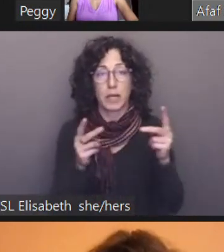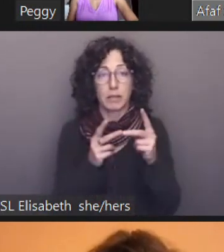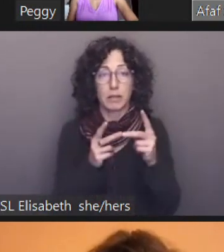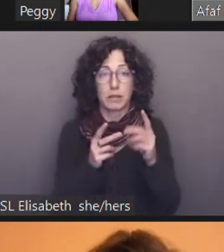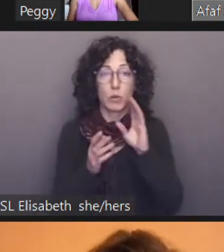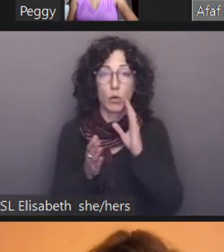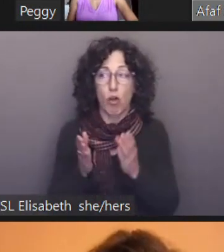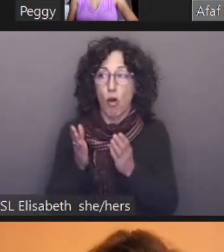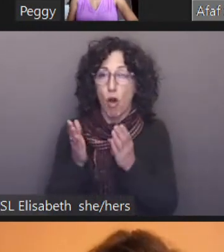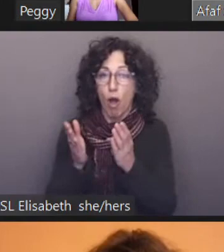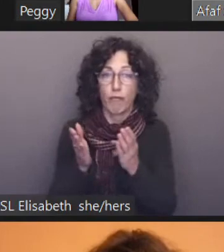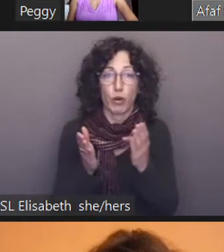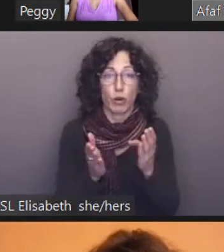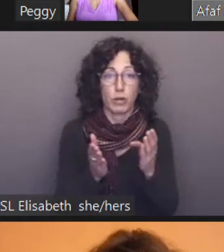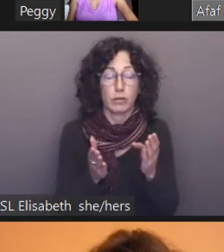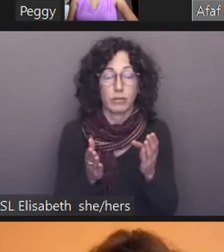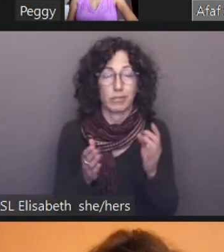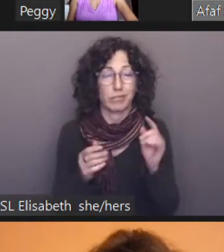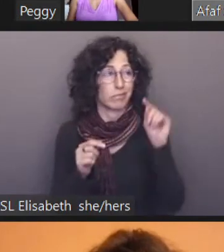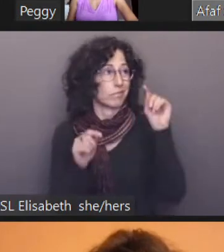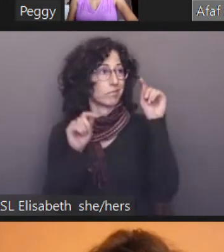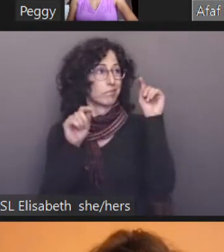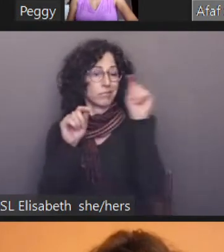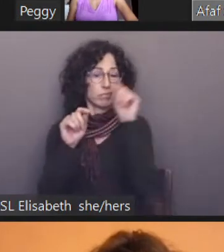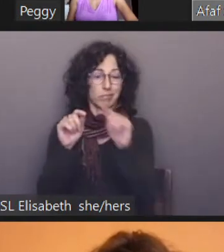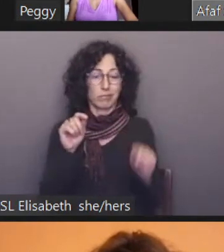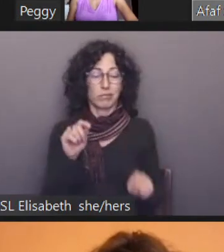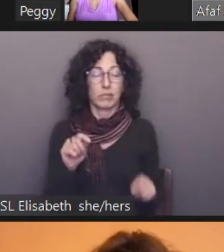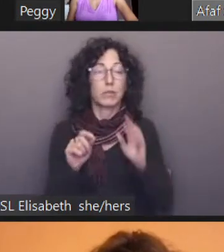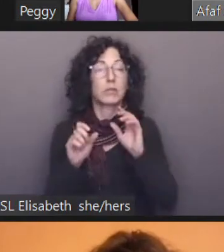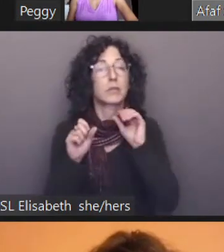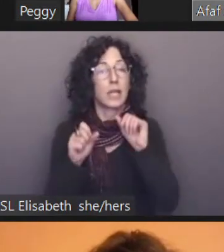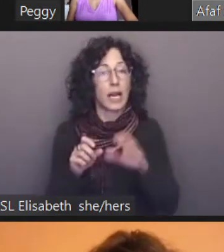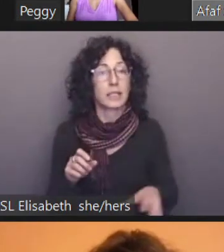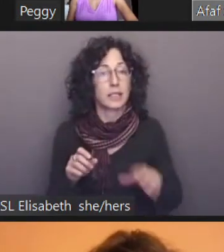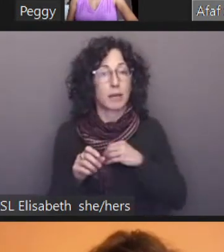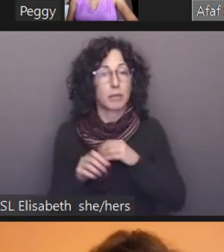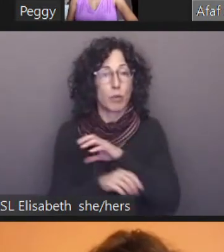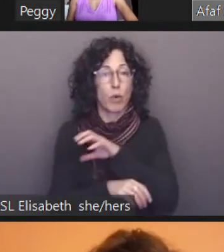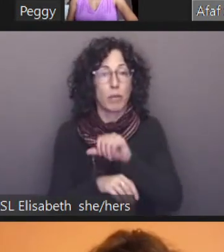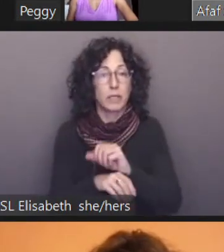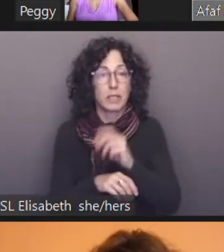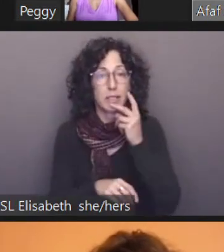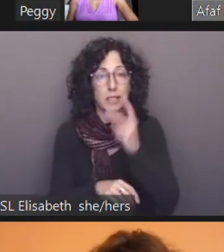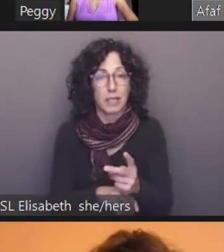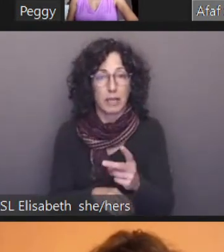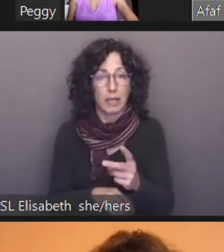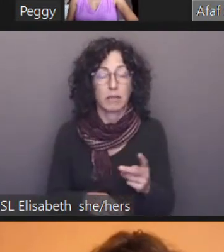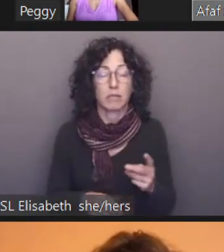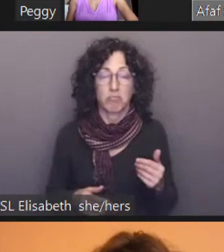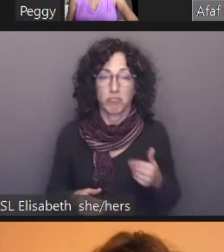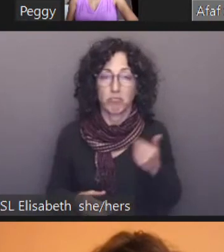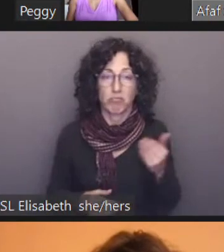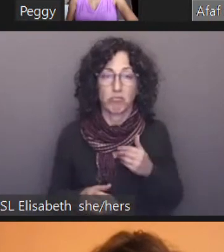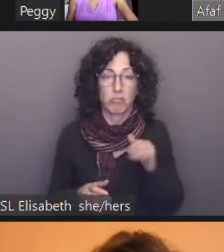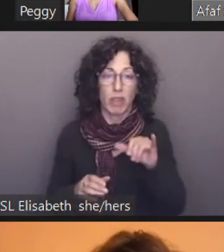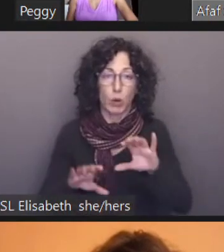vaccine and be able to accept appointments and see youth age 12 to 15 starting